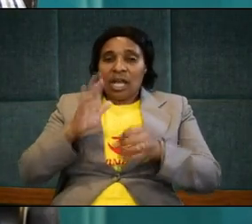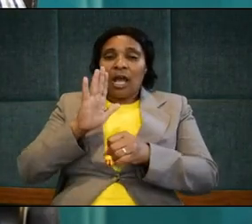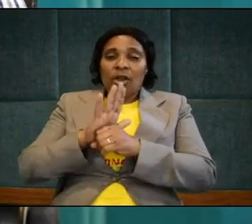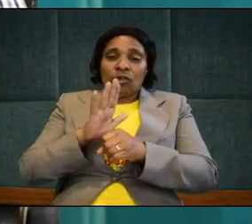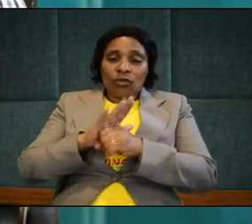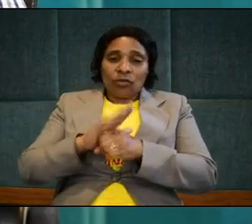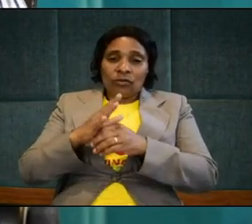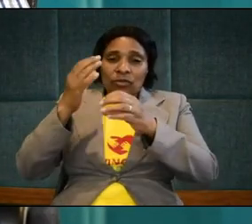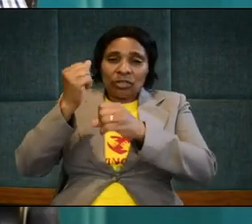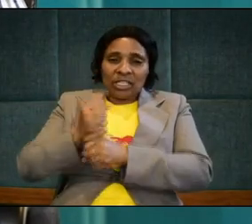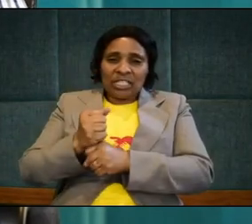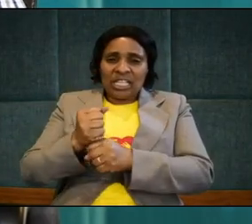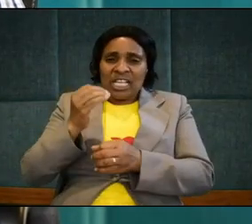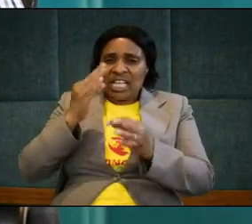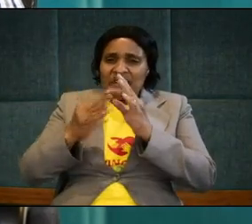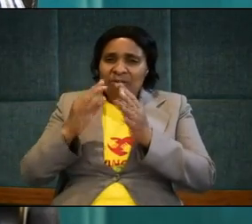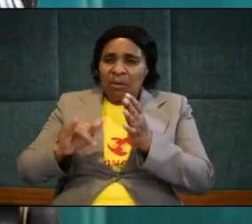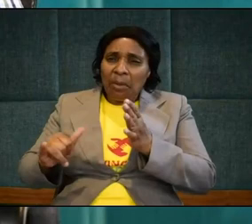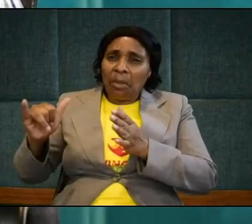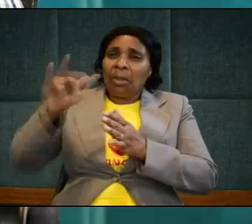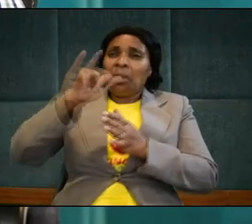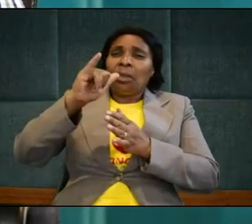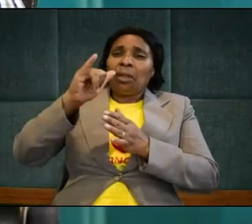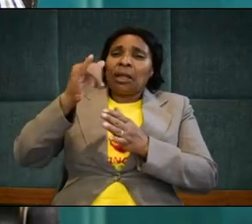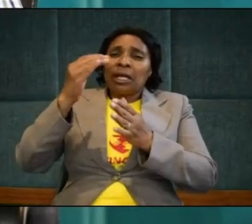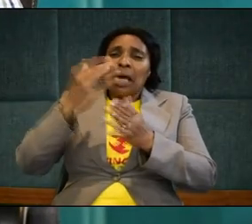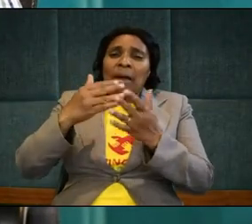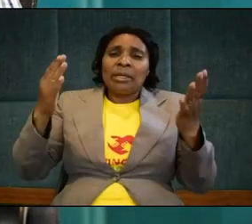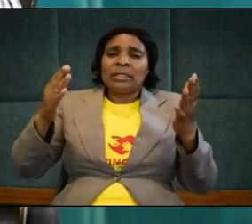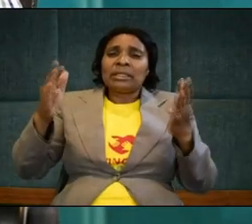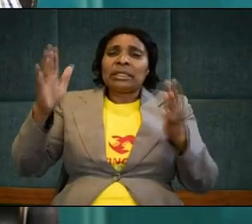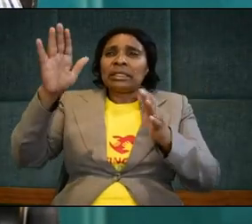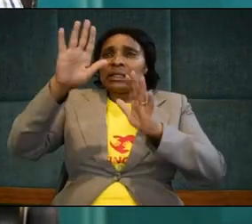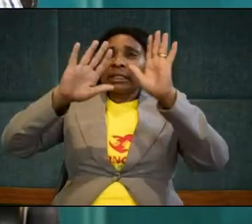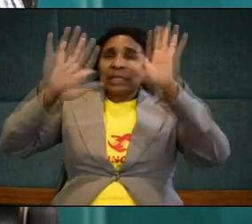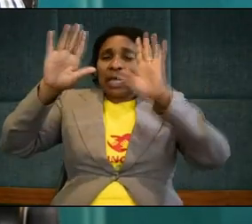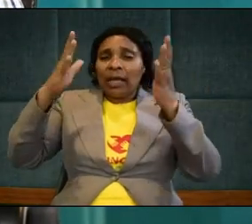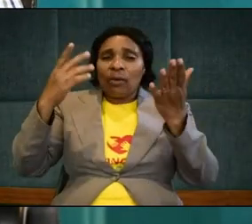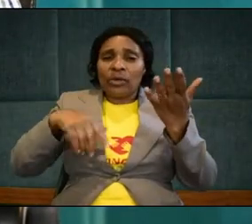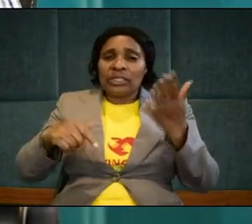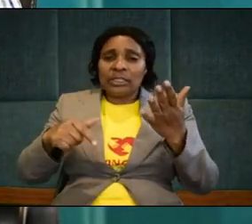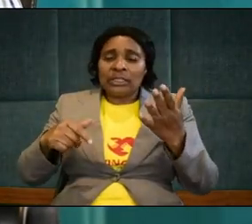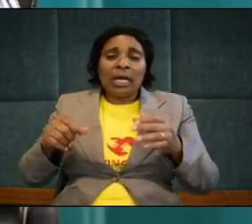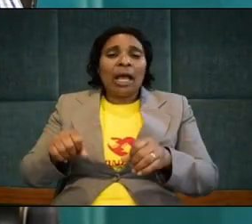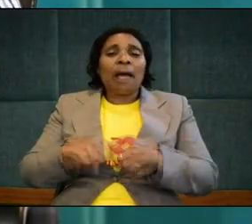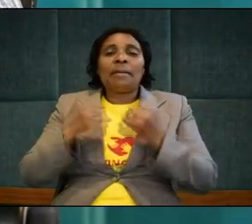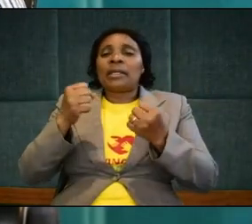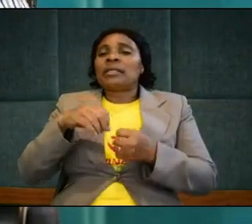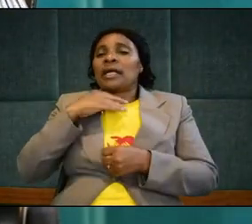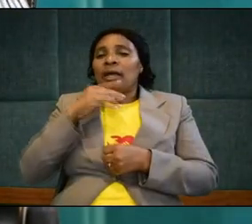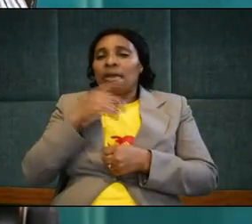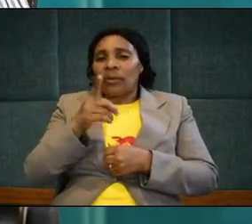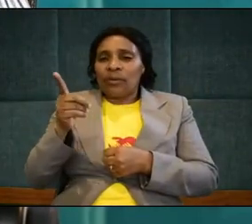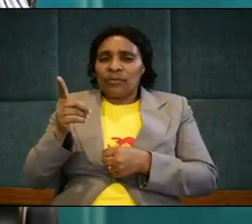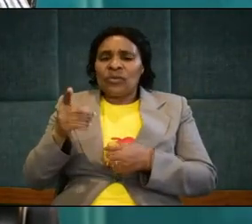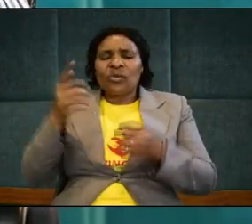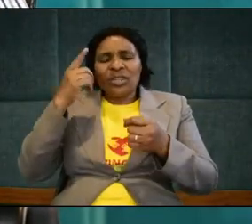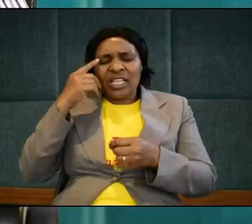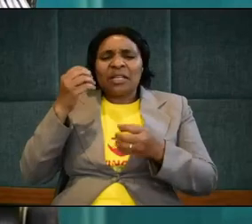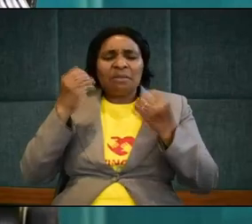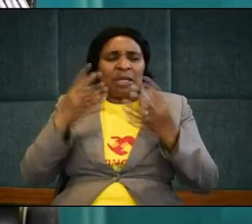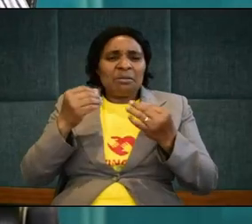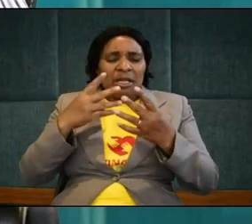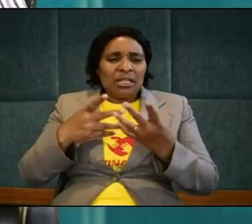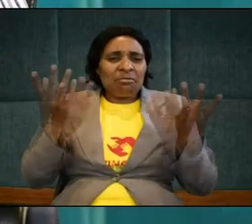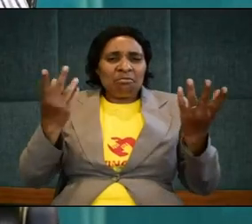a plane, if anything happens in the sky, chances are high that you will die. So I actually think very many